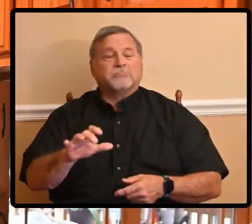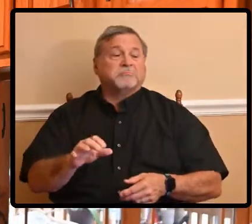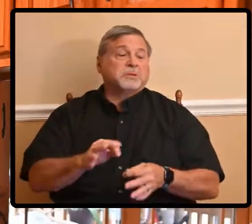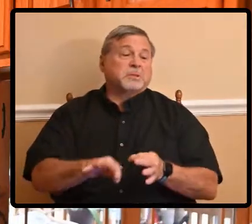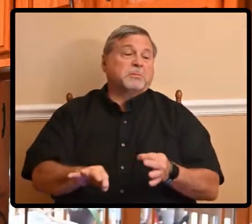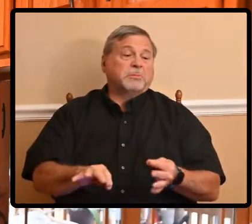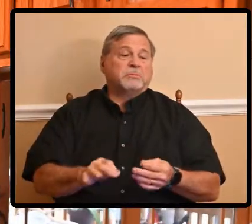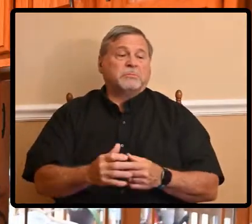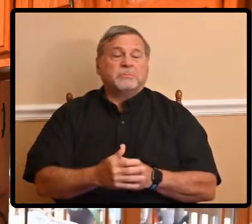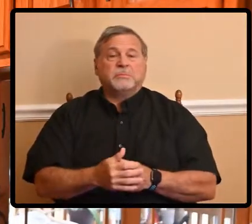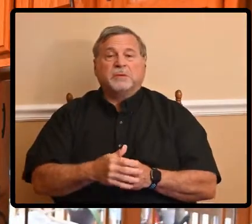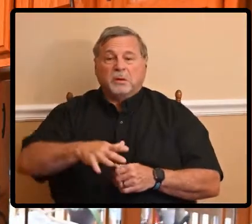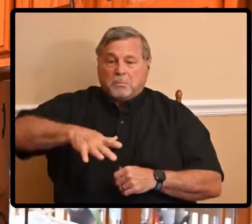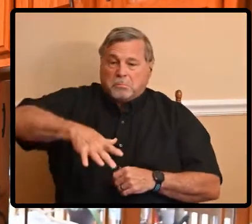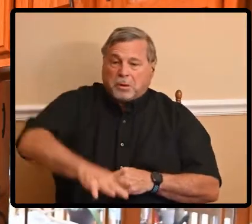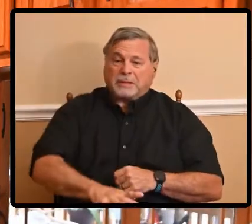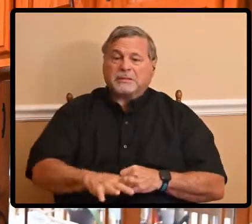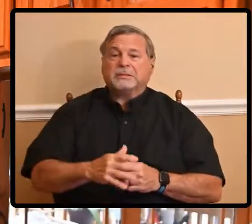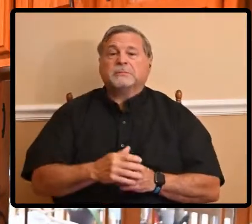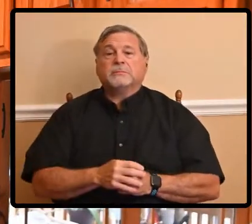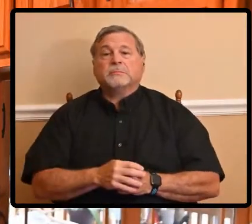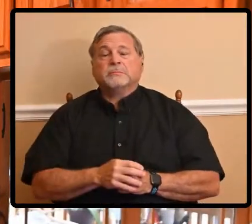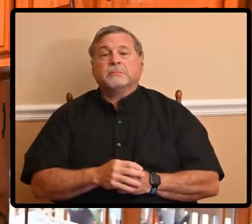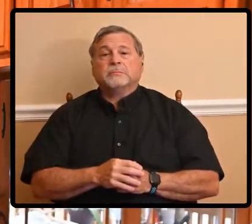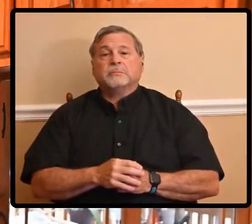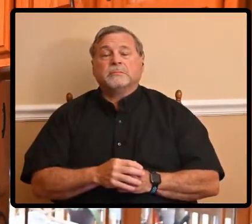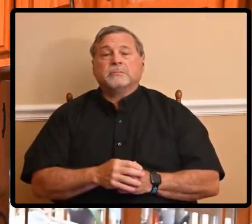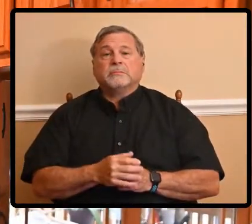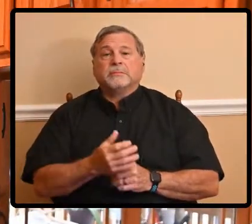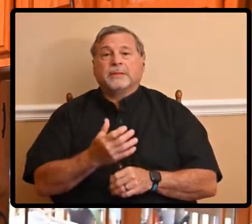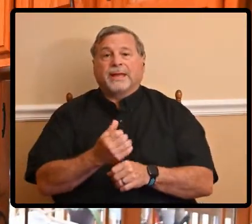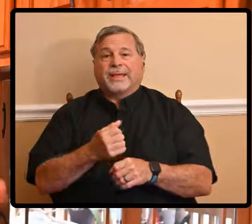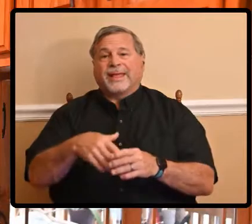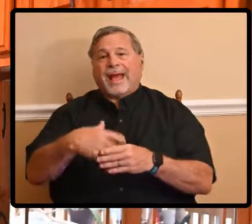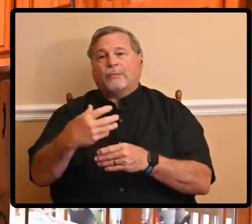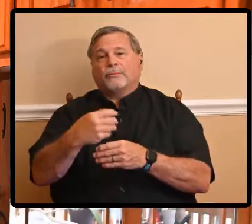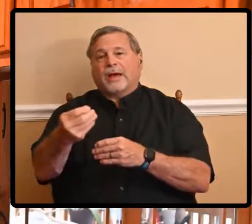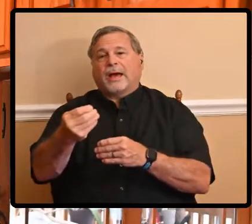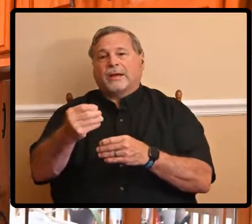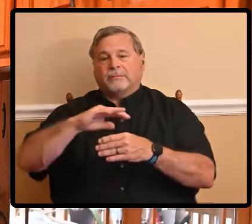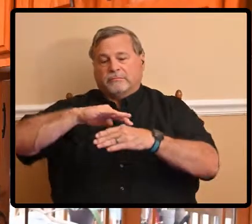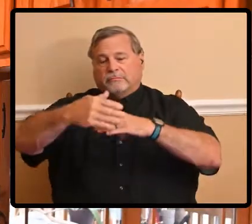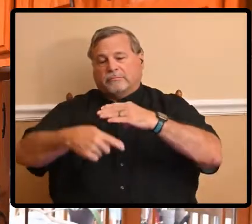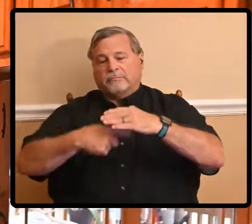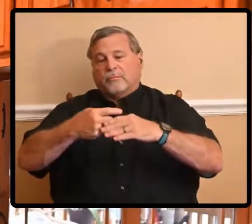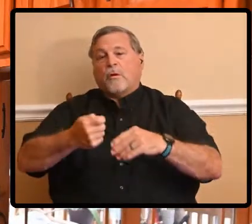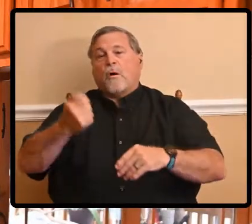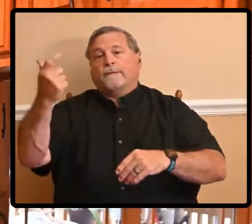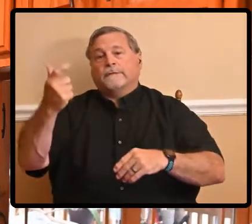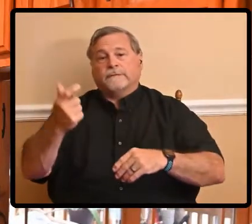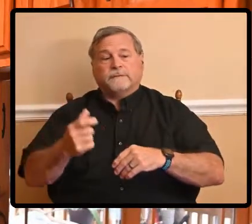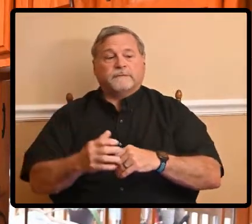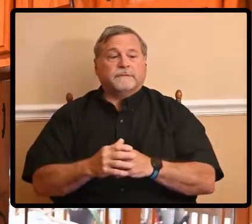Now garlic is pretty simple. You press it down, you get the outer husk off of it.